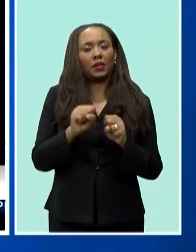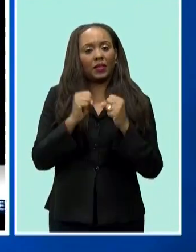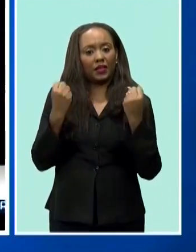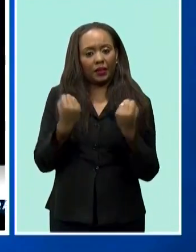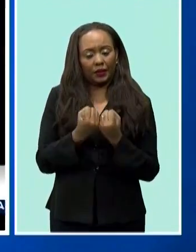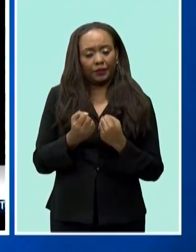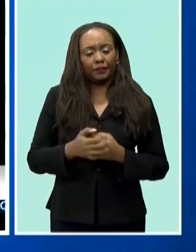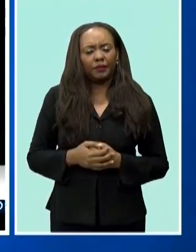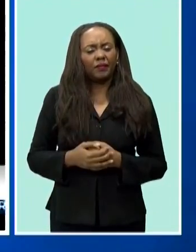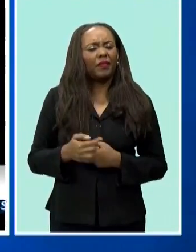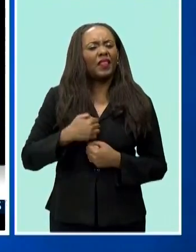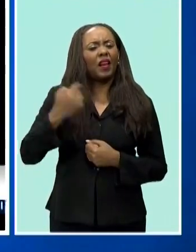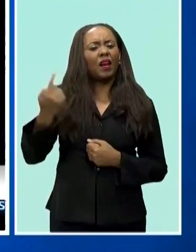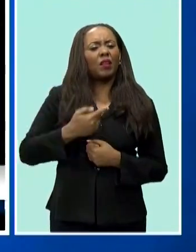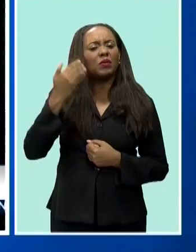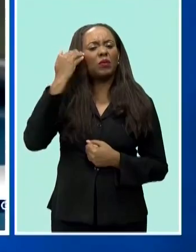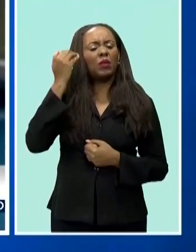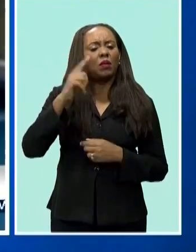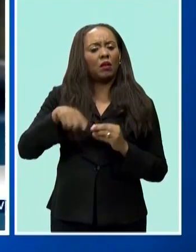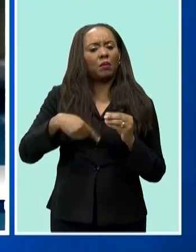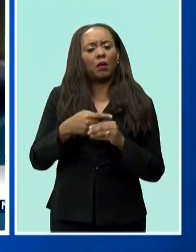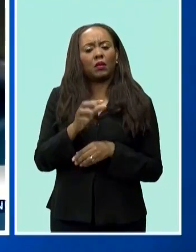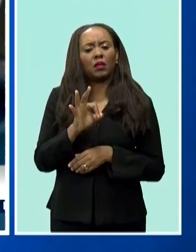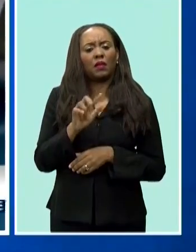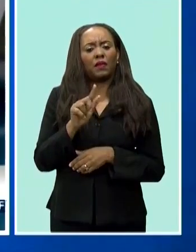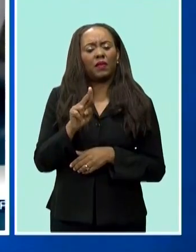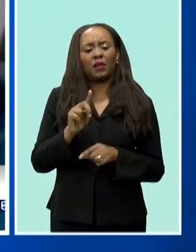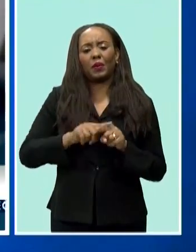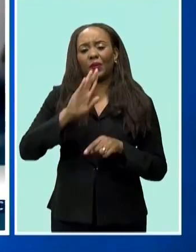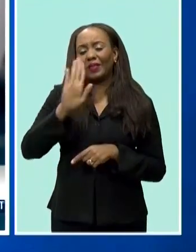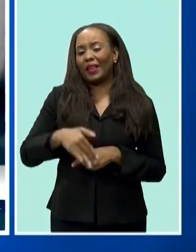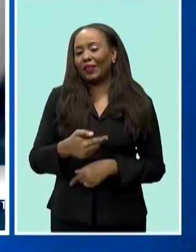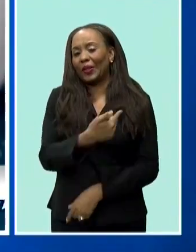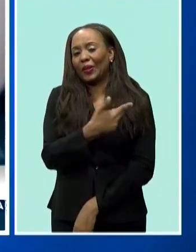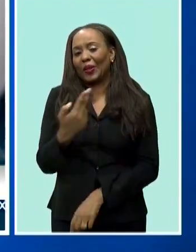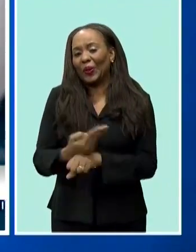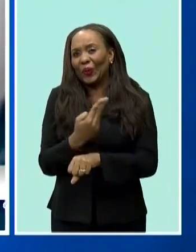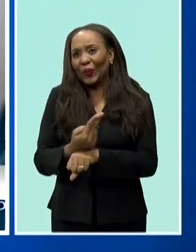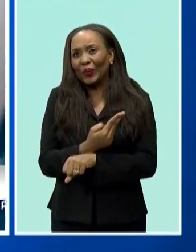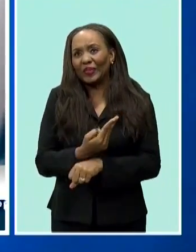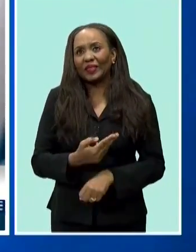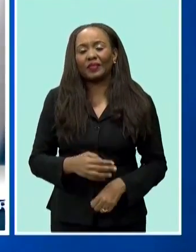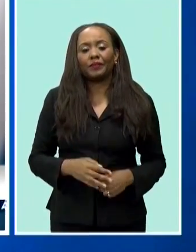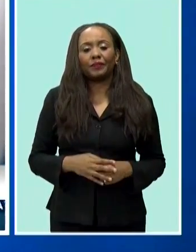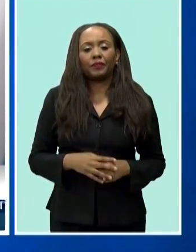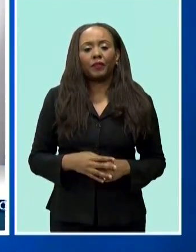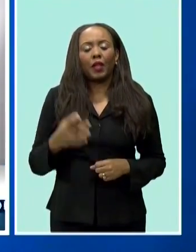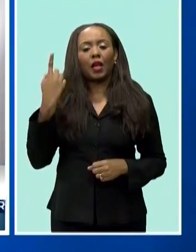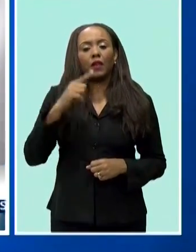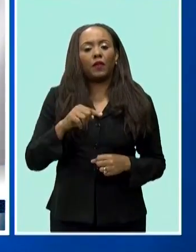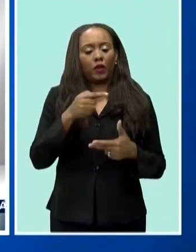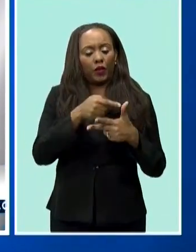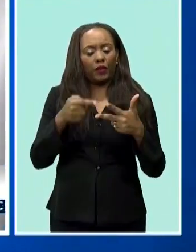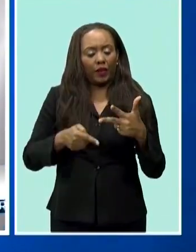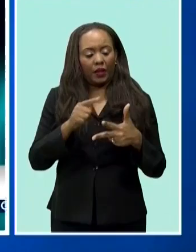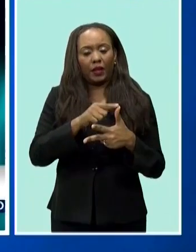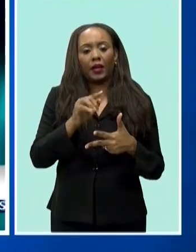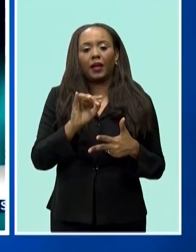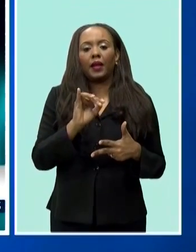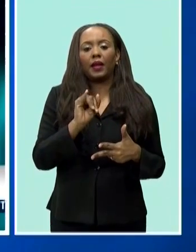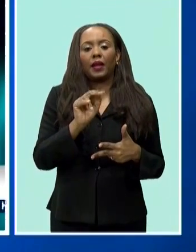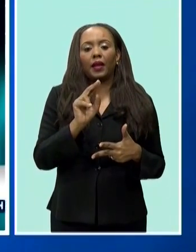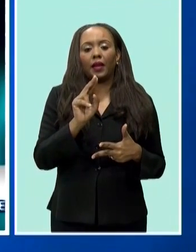flu vaccine. I think in our culture we didn't use it. Flu vaccines are made to protect against 3 flu viruses. The influenza